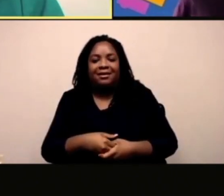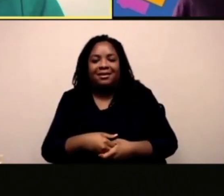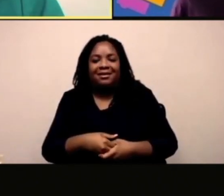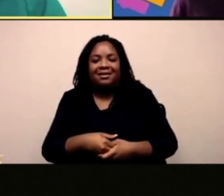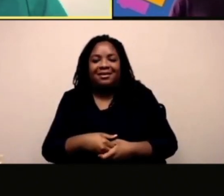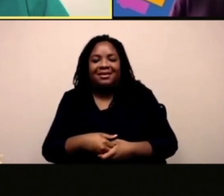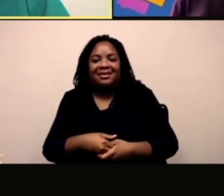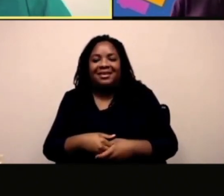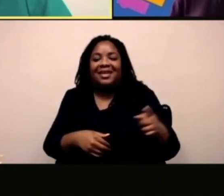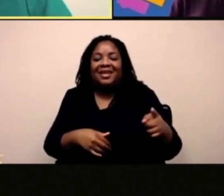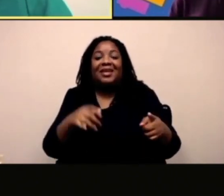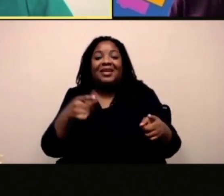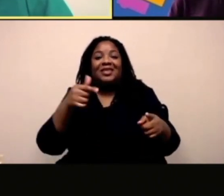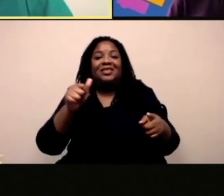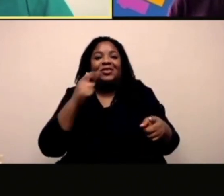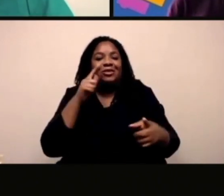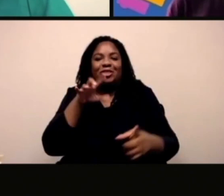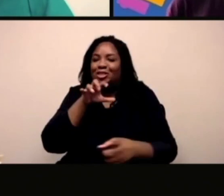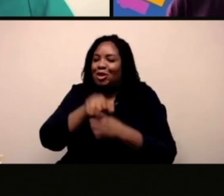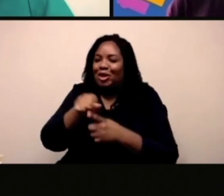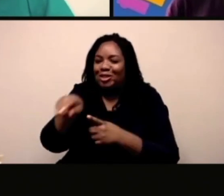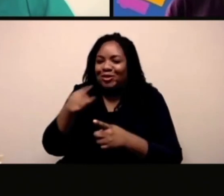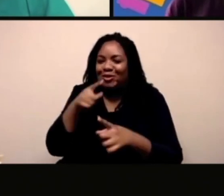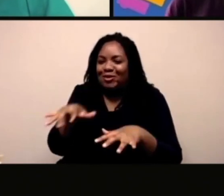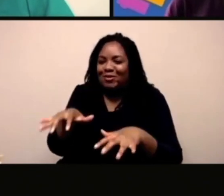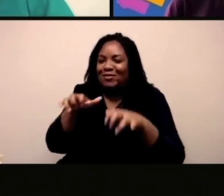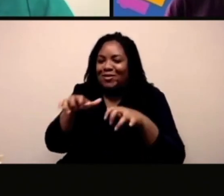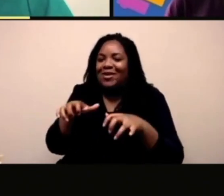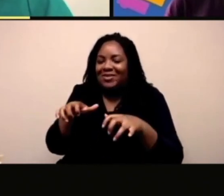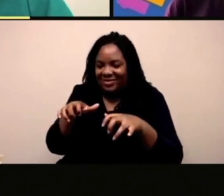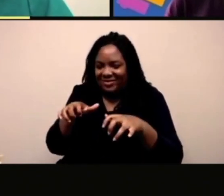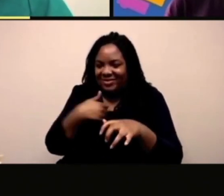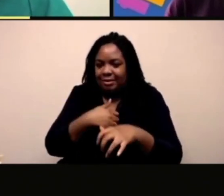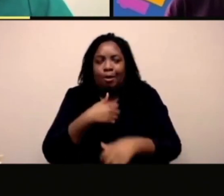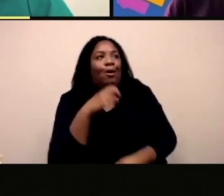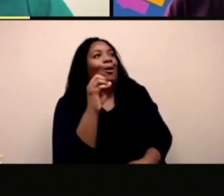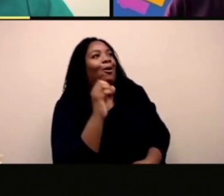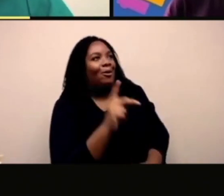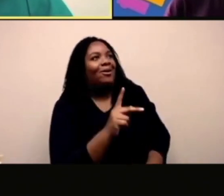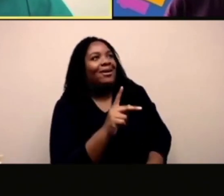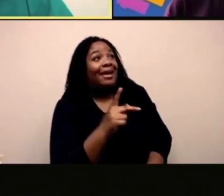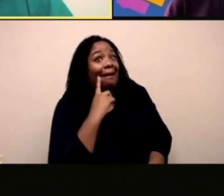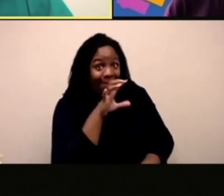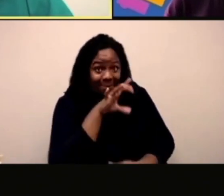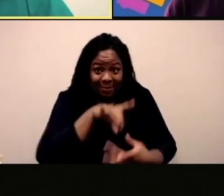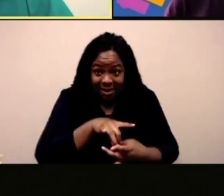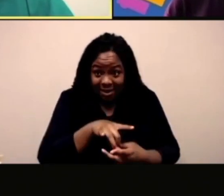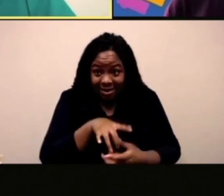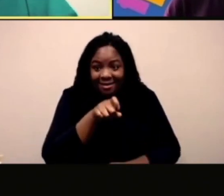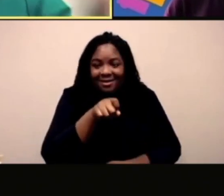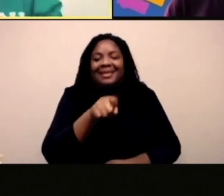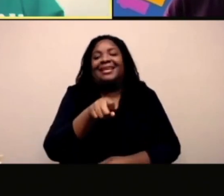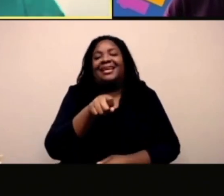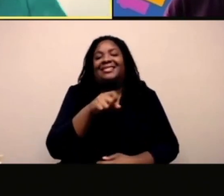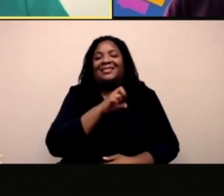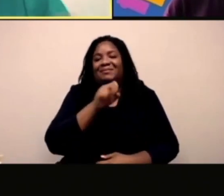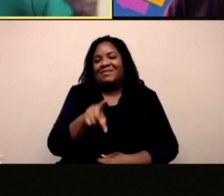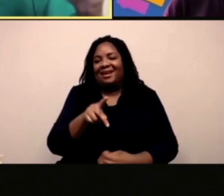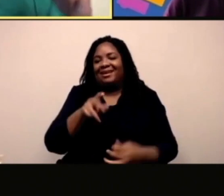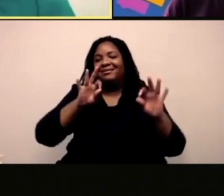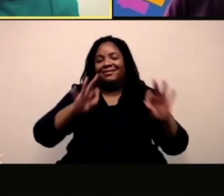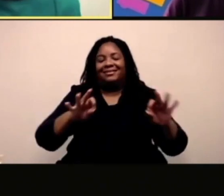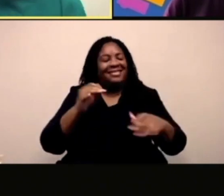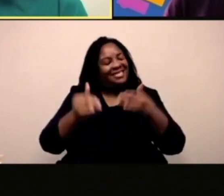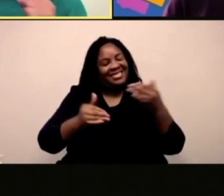the Georgia storm just caught you. You froze up for a second. Okay. Am I back in? You're back in. Okay. All right. We're gonna come